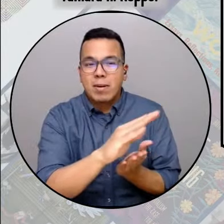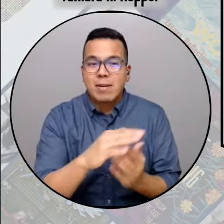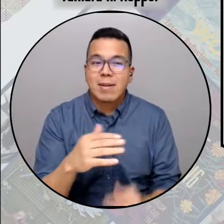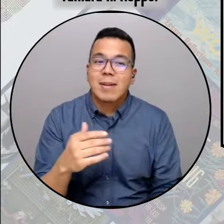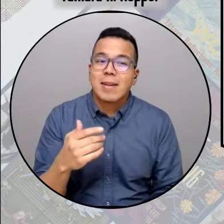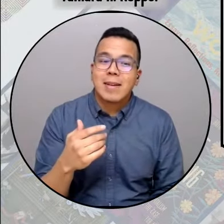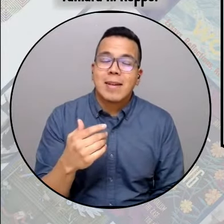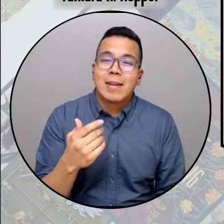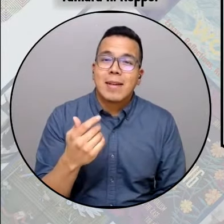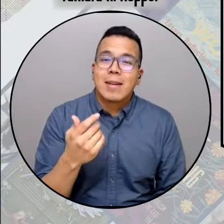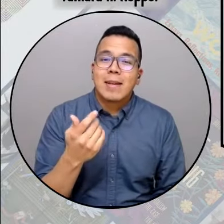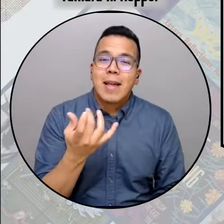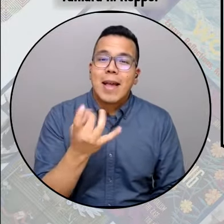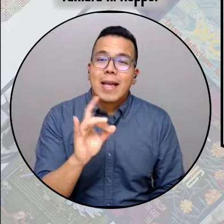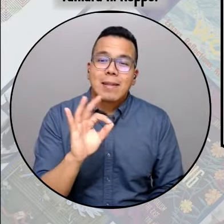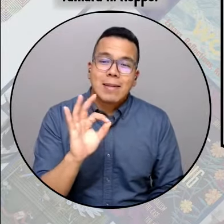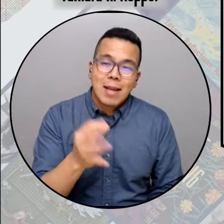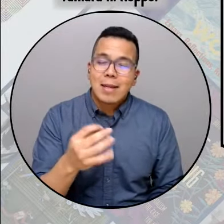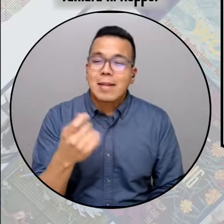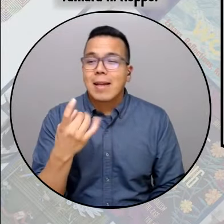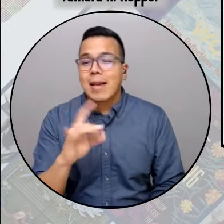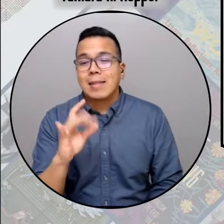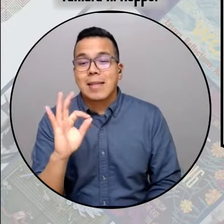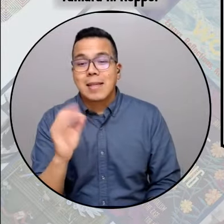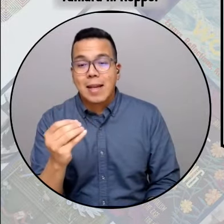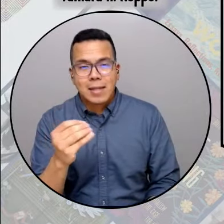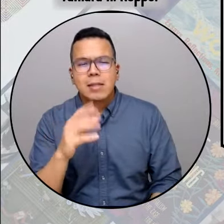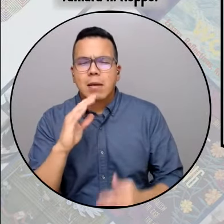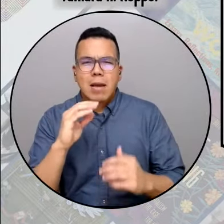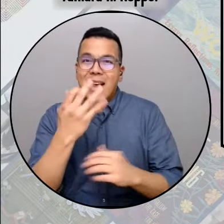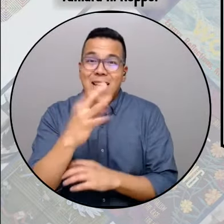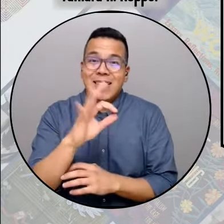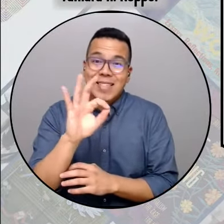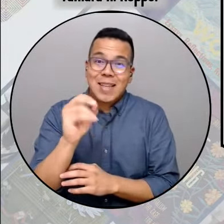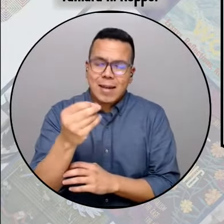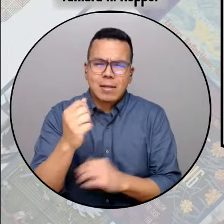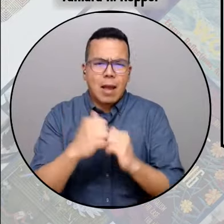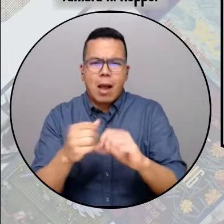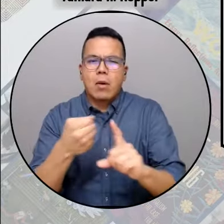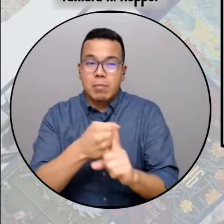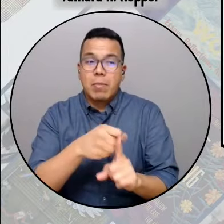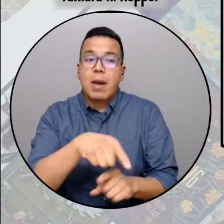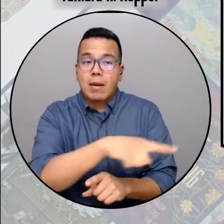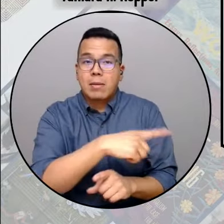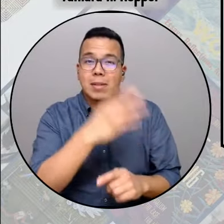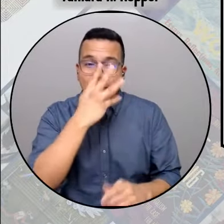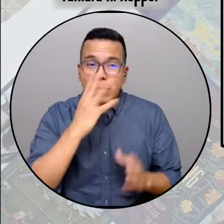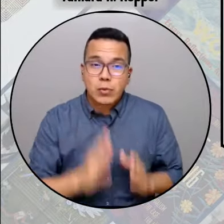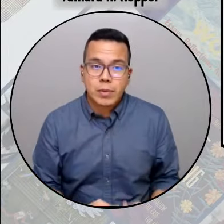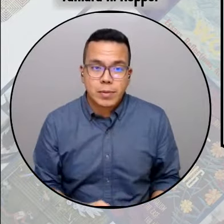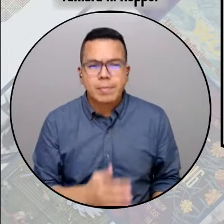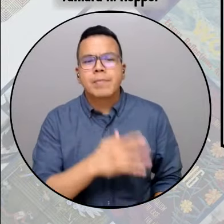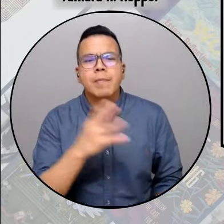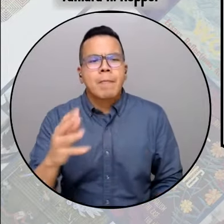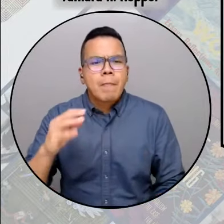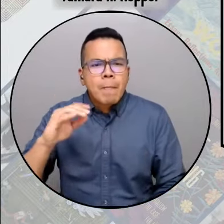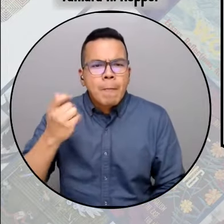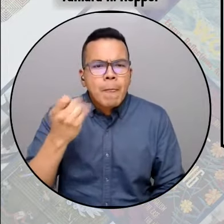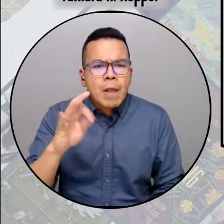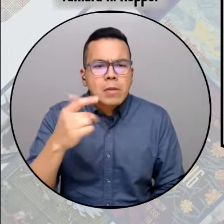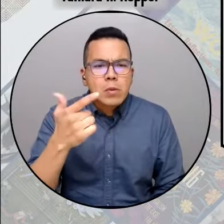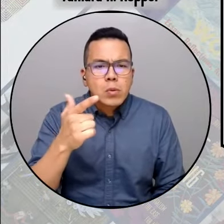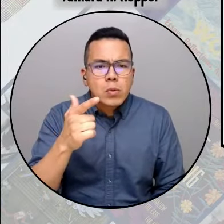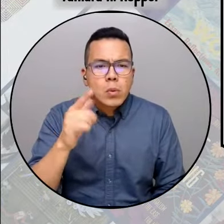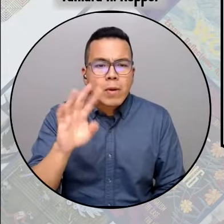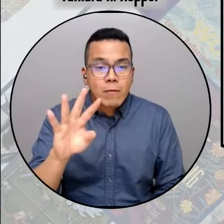different drug laws and their impact on immigrants. Now, the Johnson-Reed Act is also known as the National